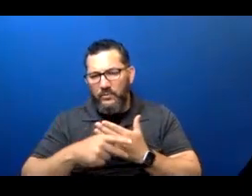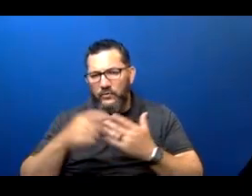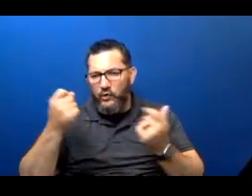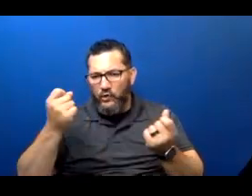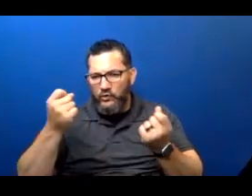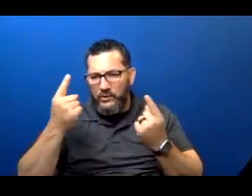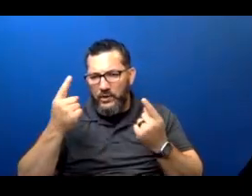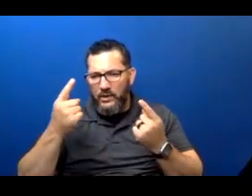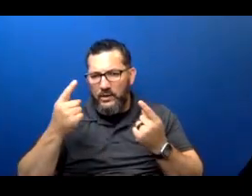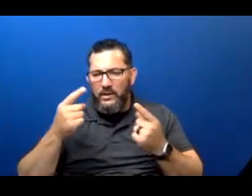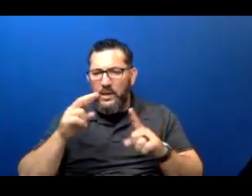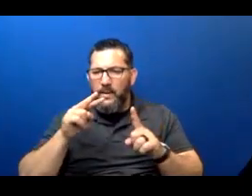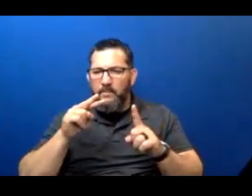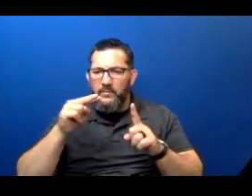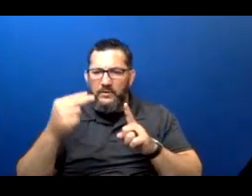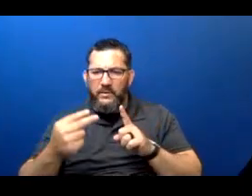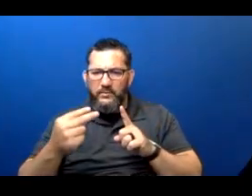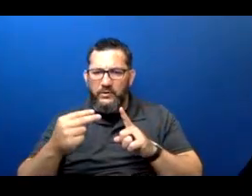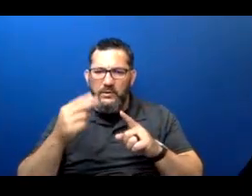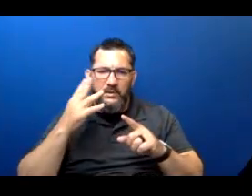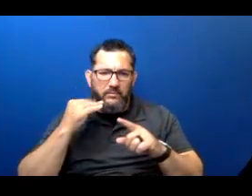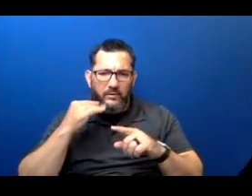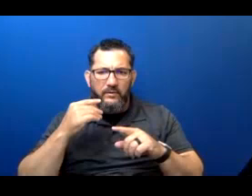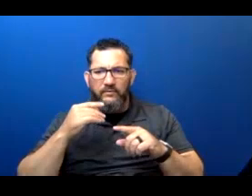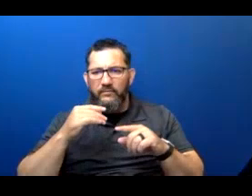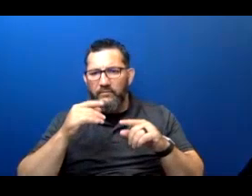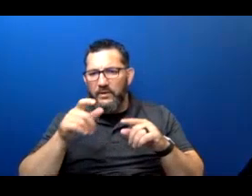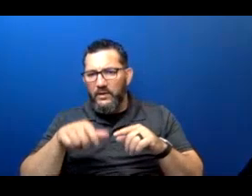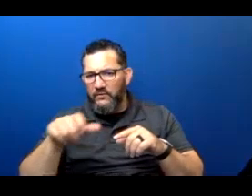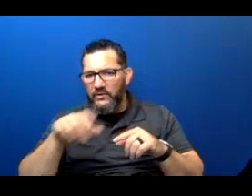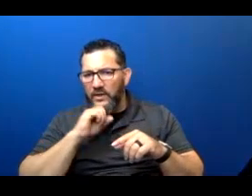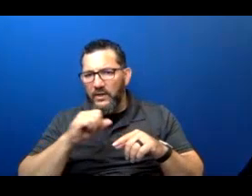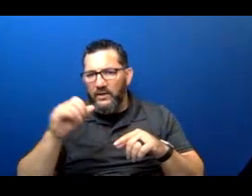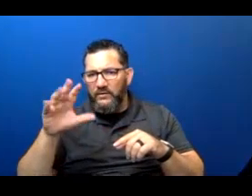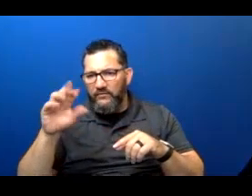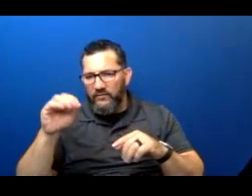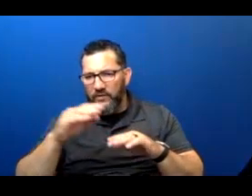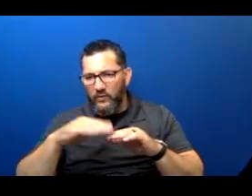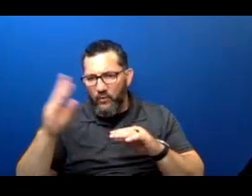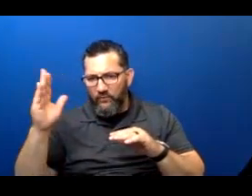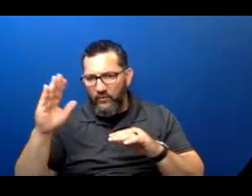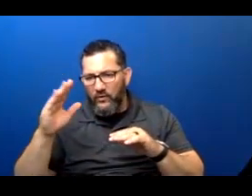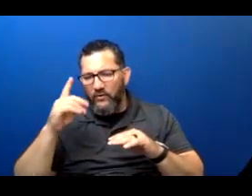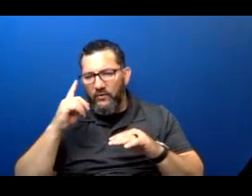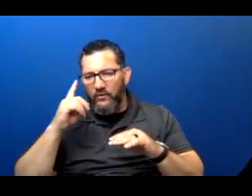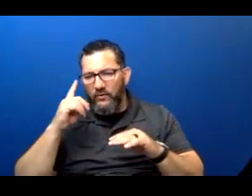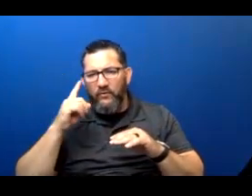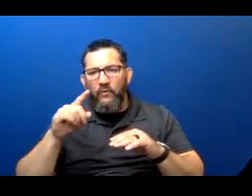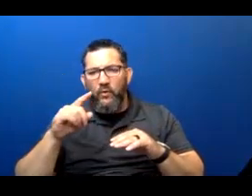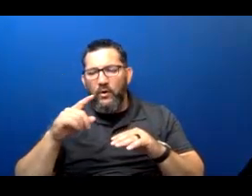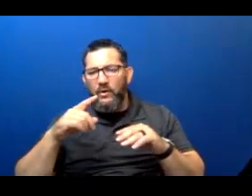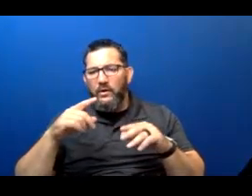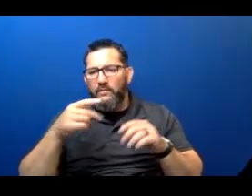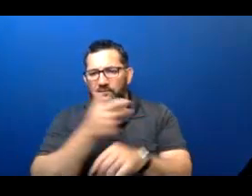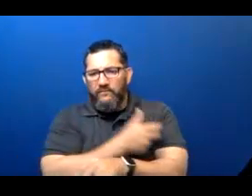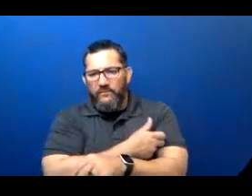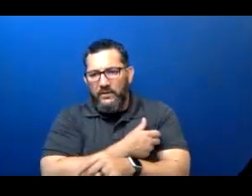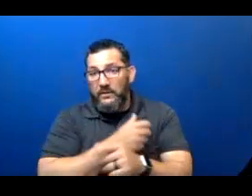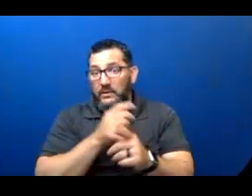understanding the perception and experiences of individuals age 50 and older regarding vaccinations, especially the pneumonia vaccine, because that was